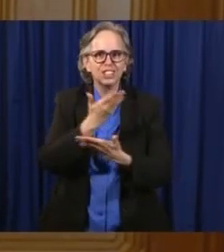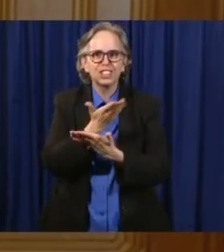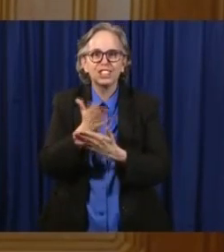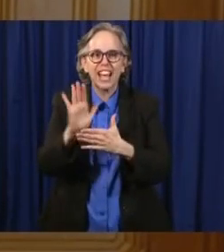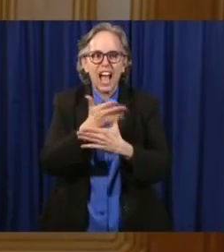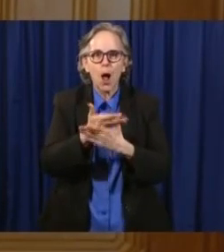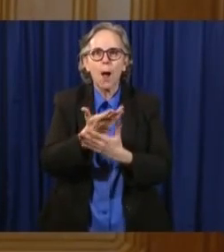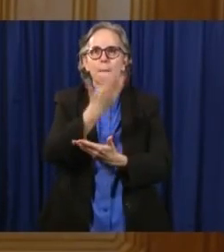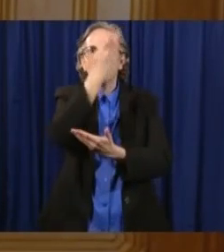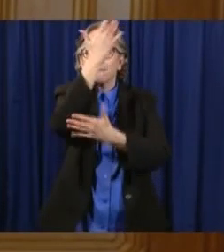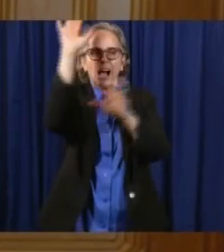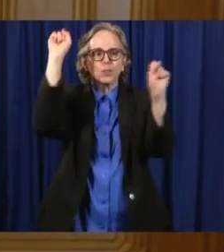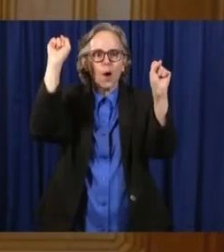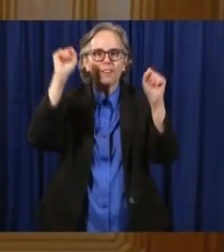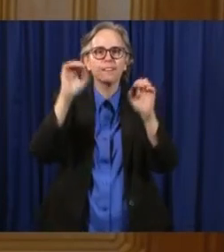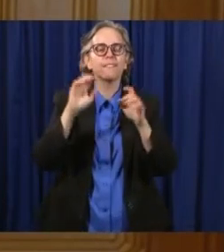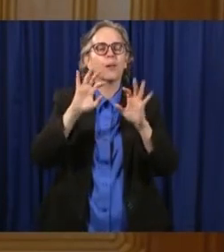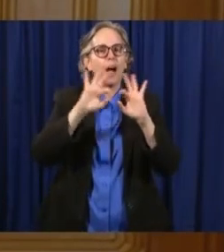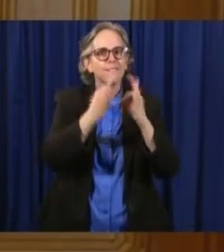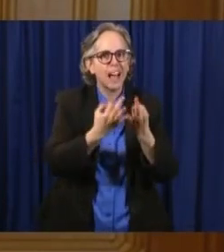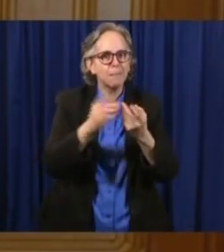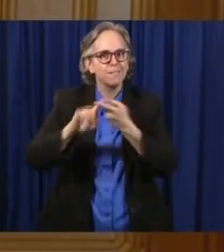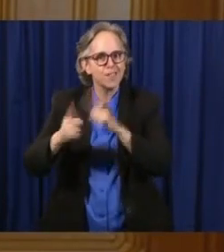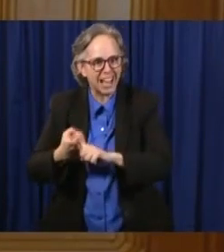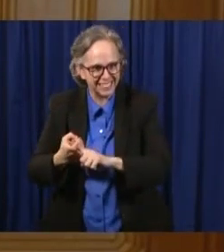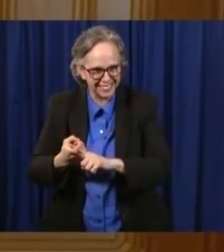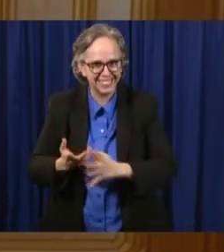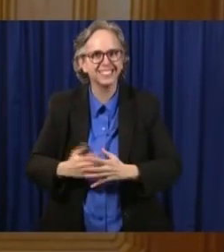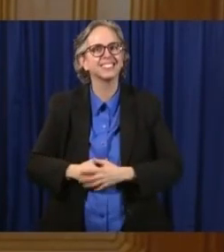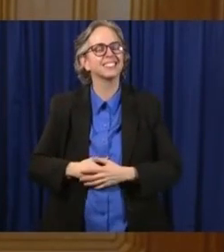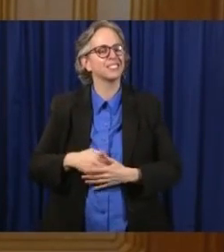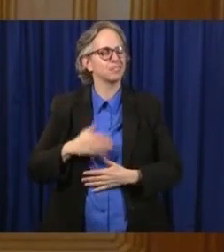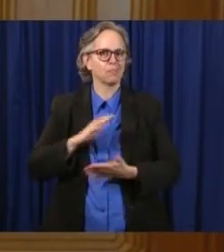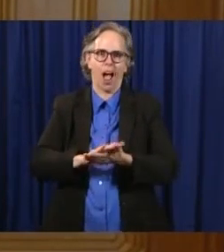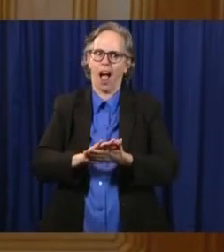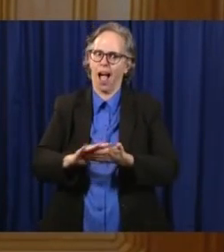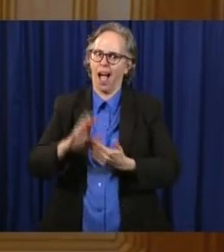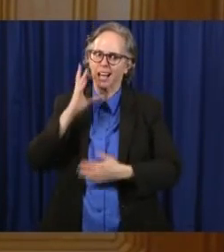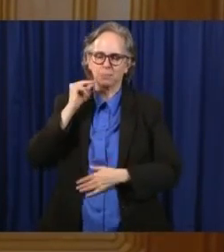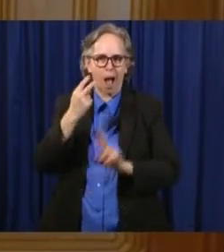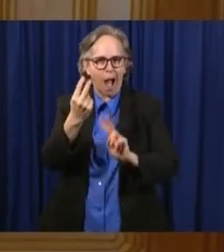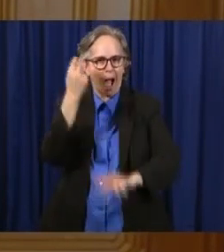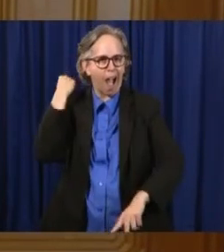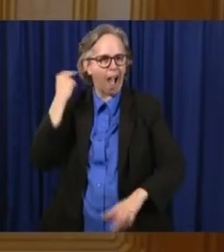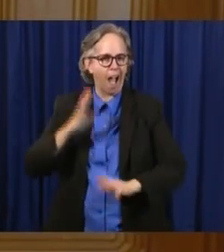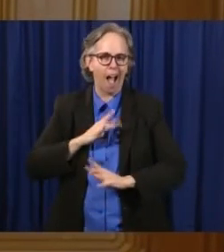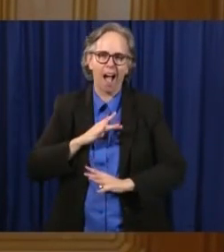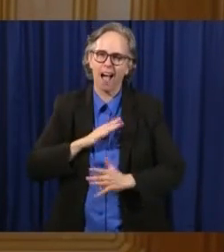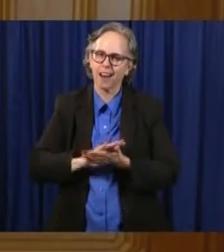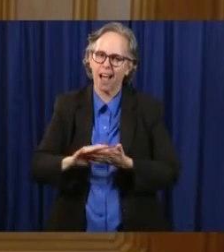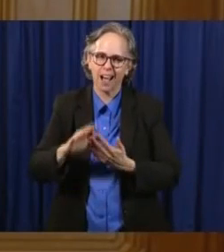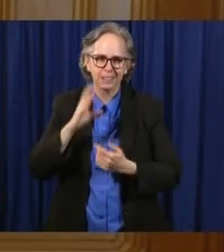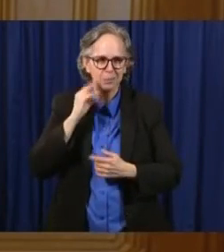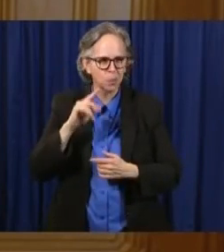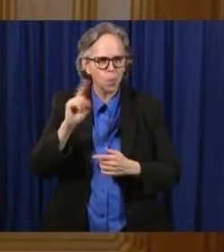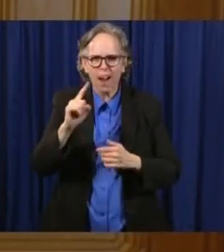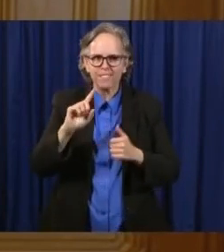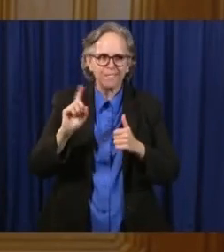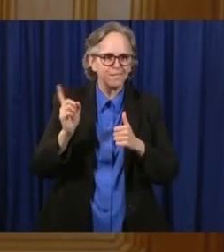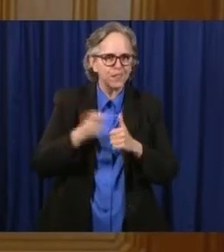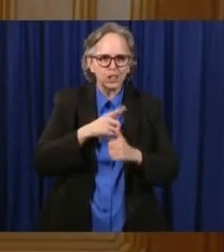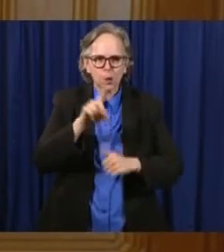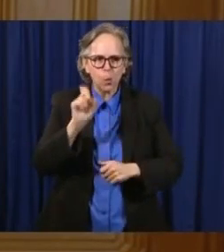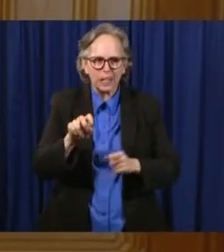area. And we remember that night, one of the first questions asked around the table